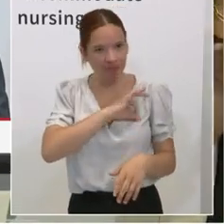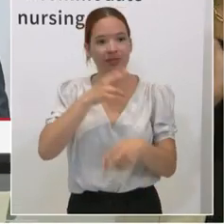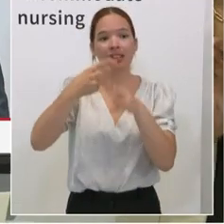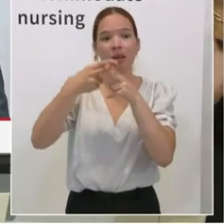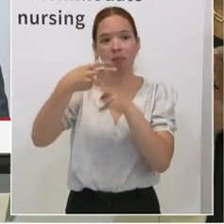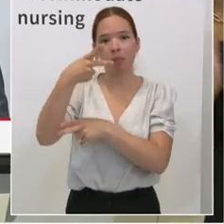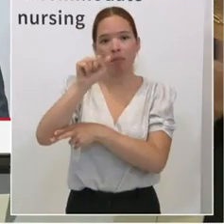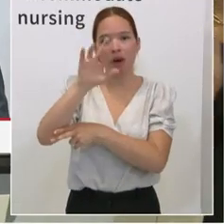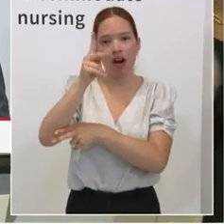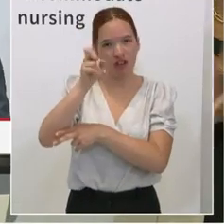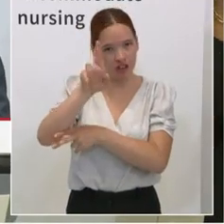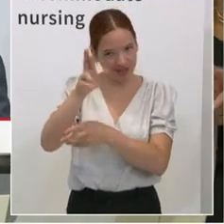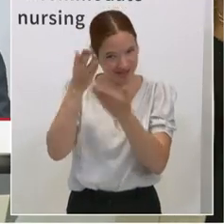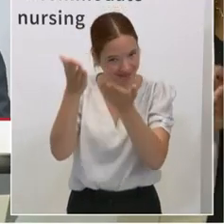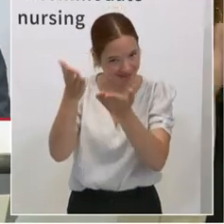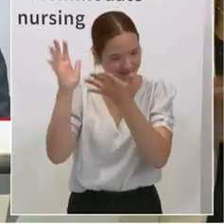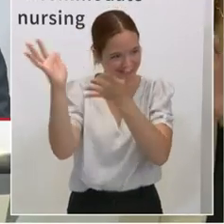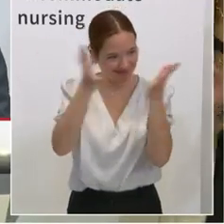applause.